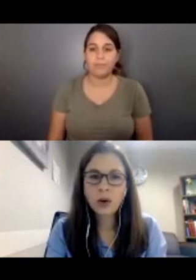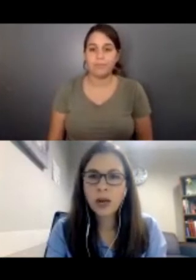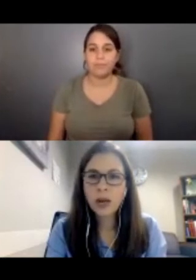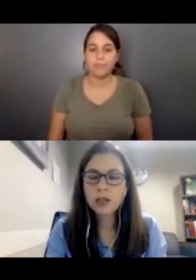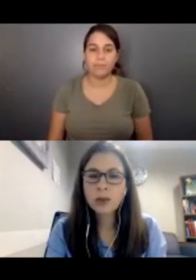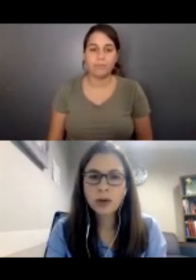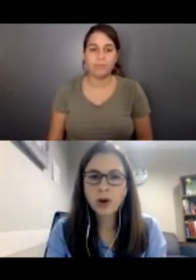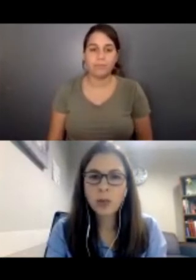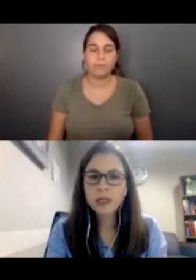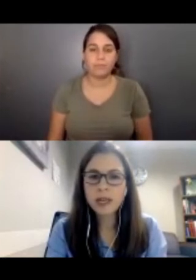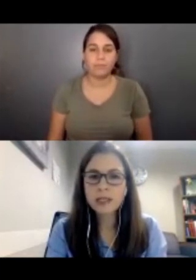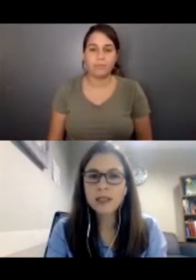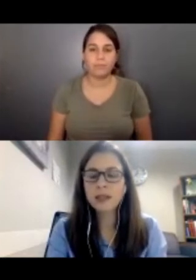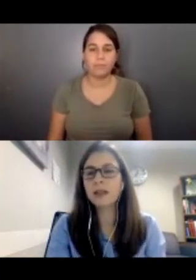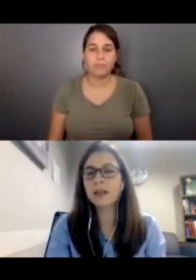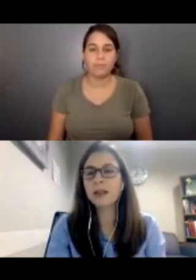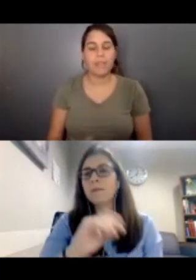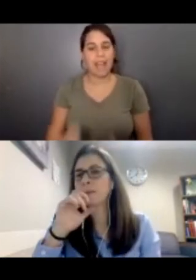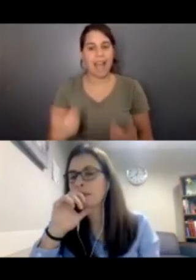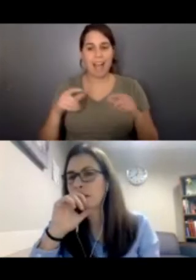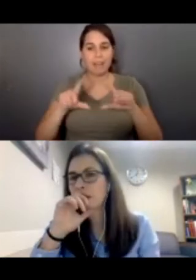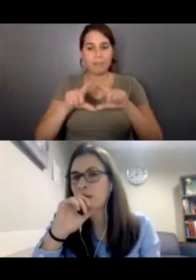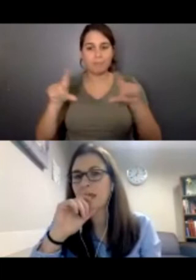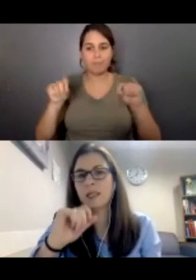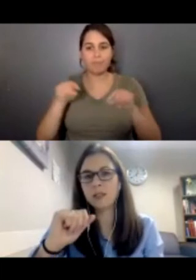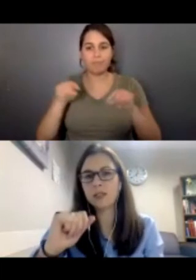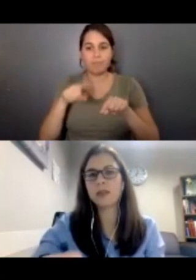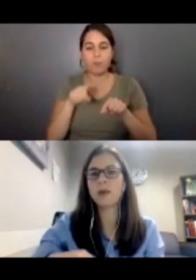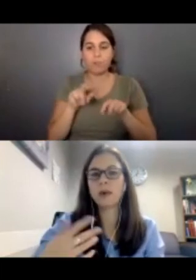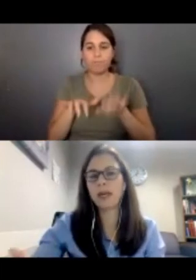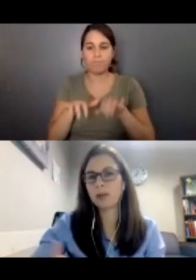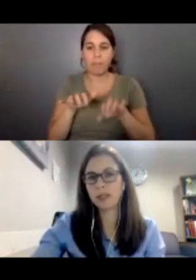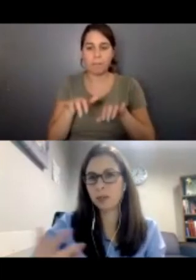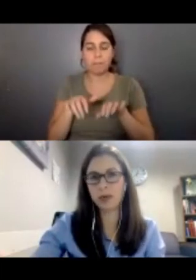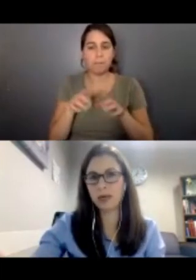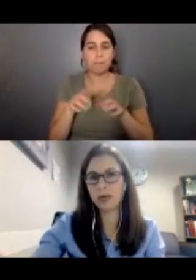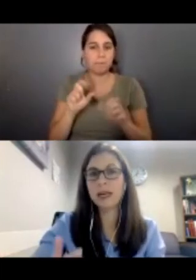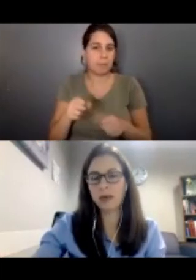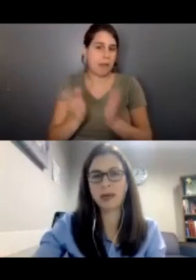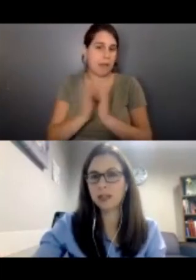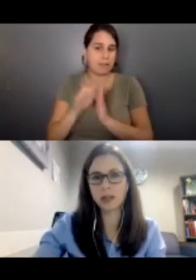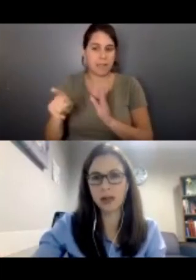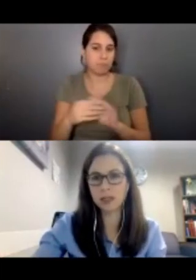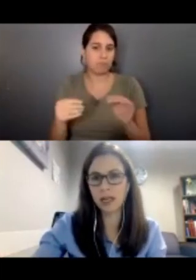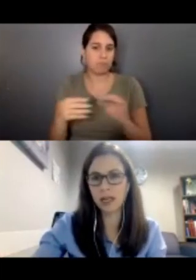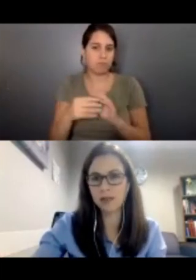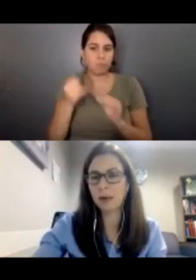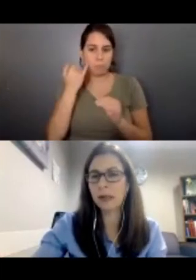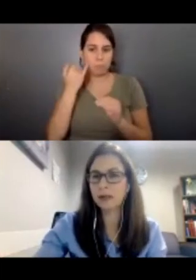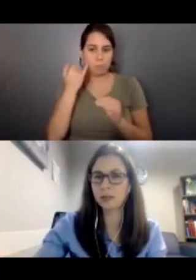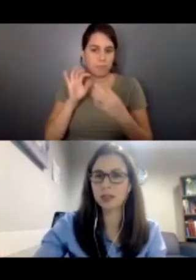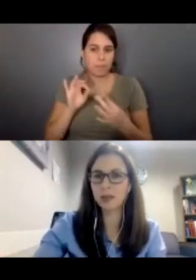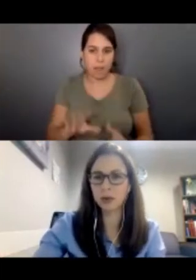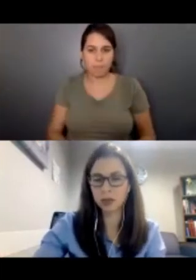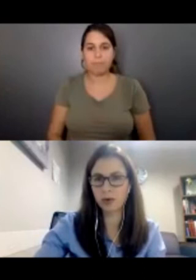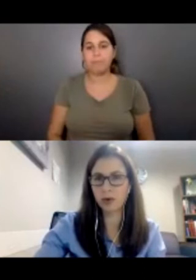So we also include an open text piece of the survey where we ask residents to put in any additional comments they have about their